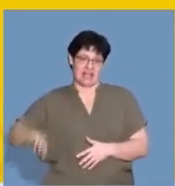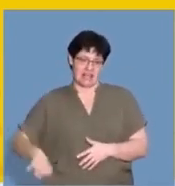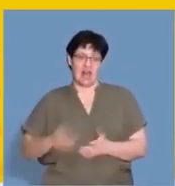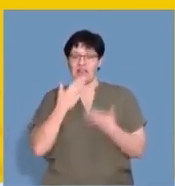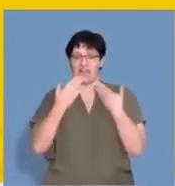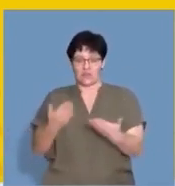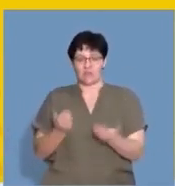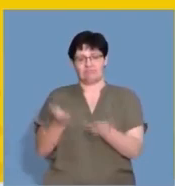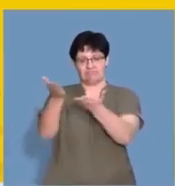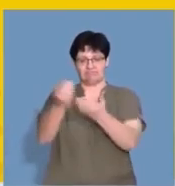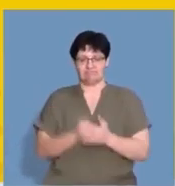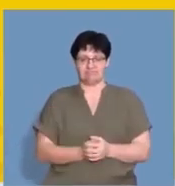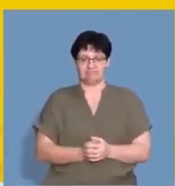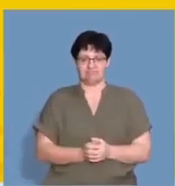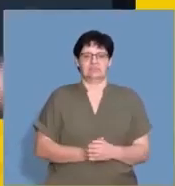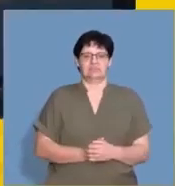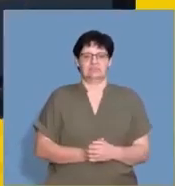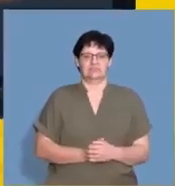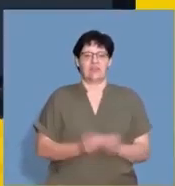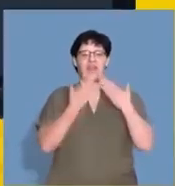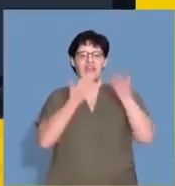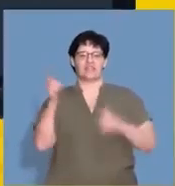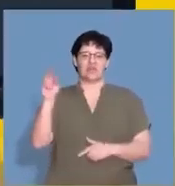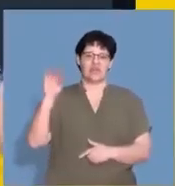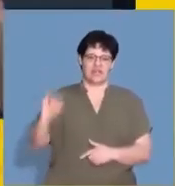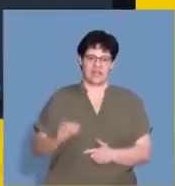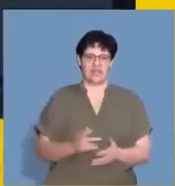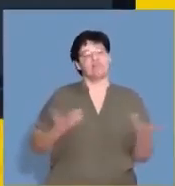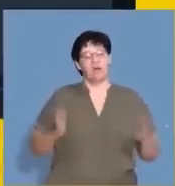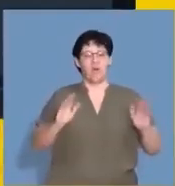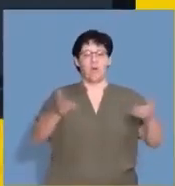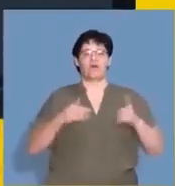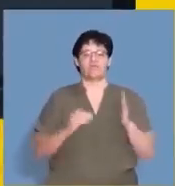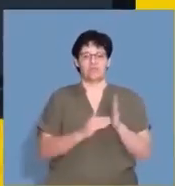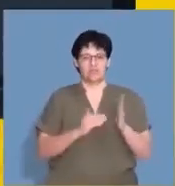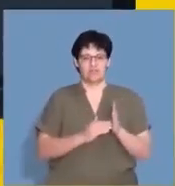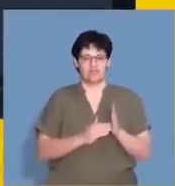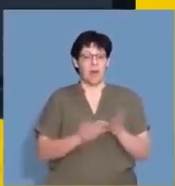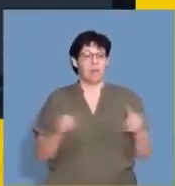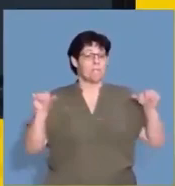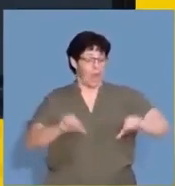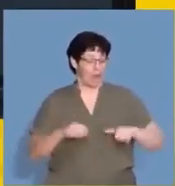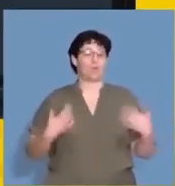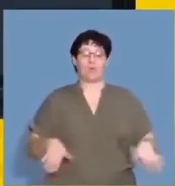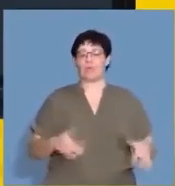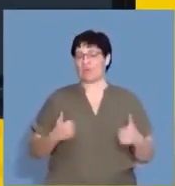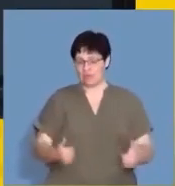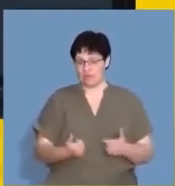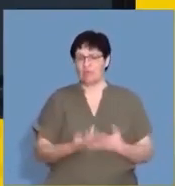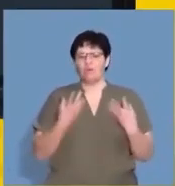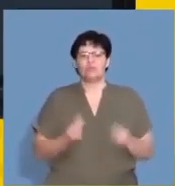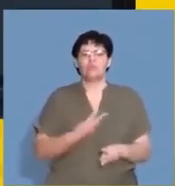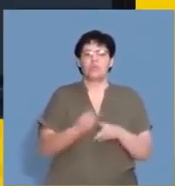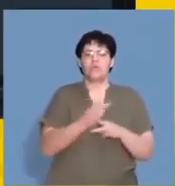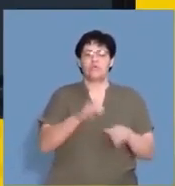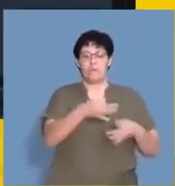Thank you so much, guys, and over to you. Thanks, Looney. Welcome, Matrix. It's good to be back with you, and today we're going to be doing some prep